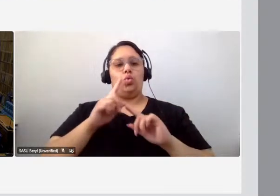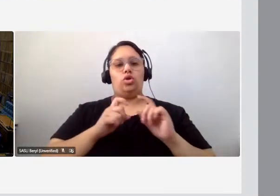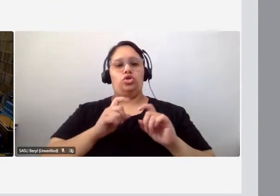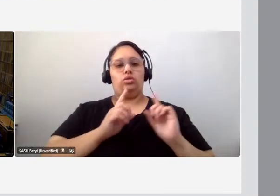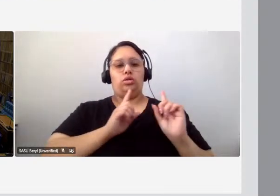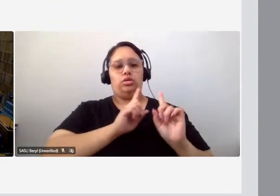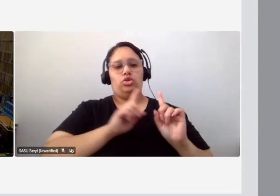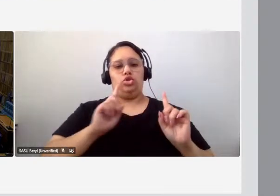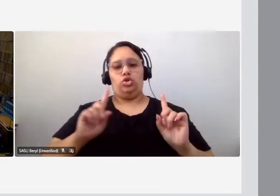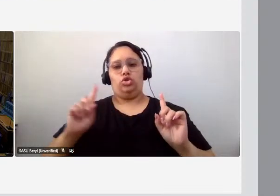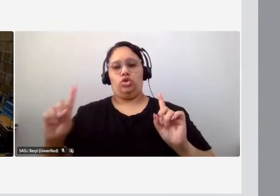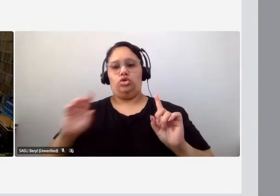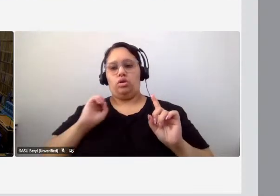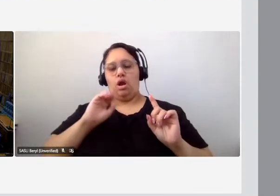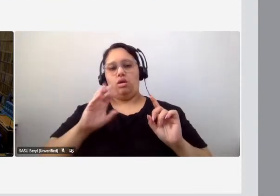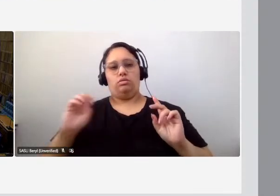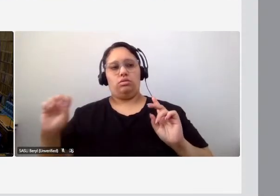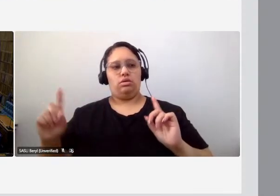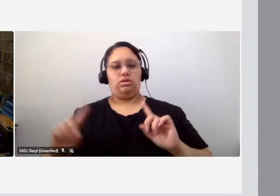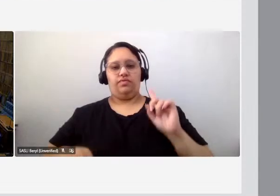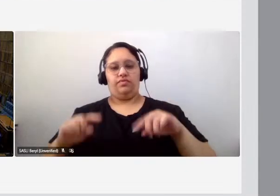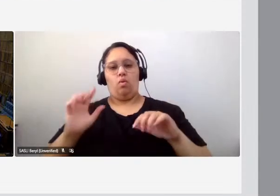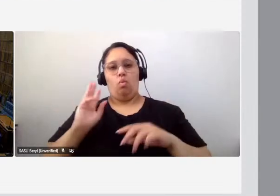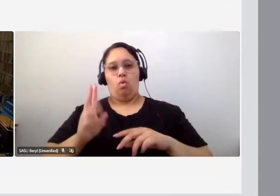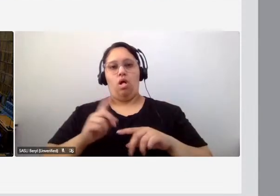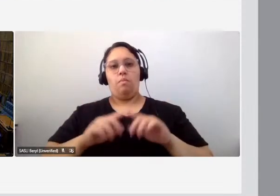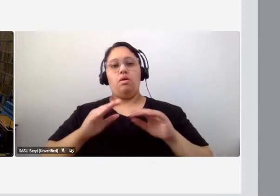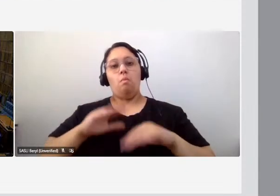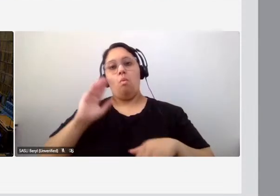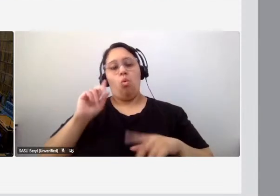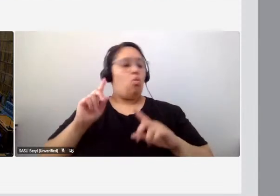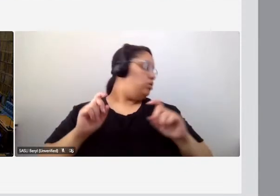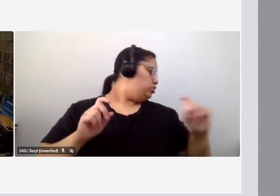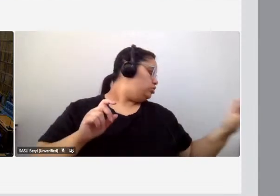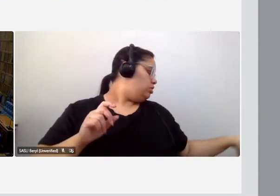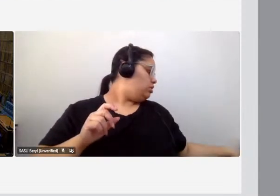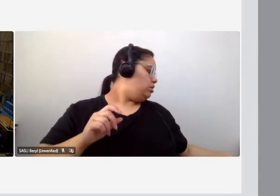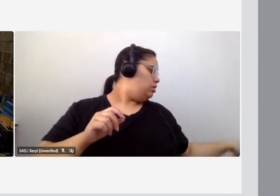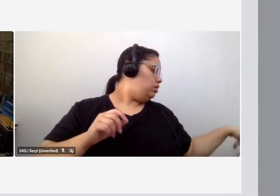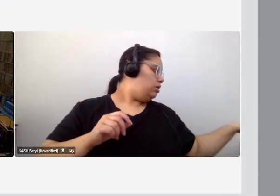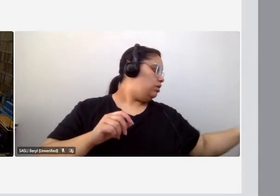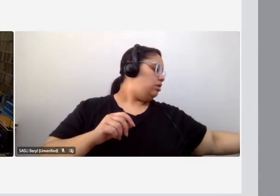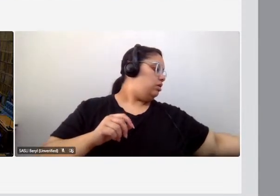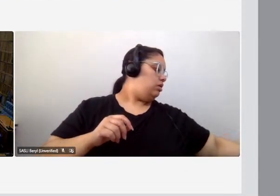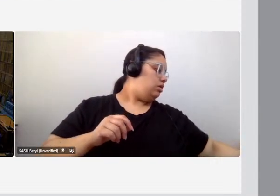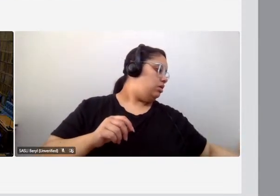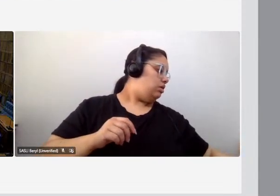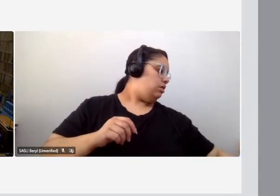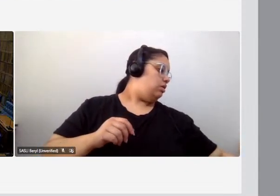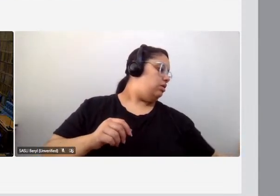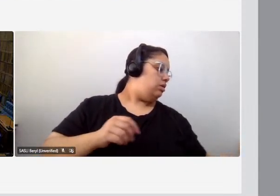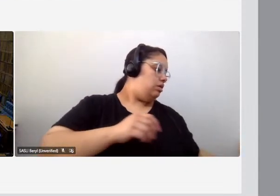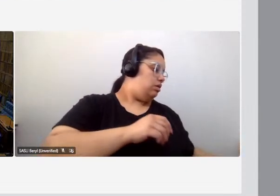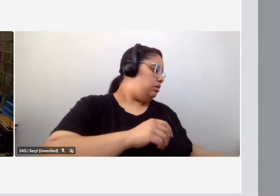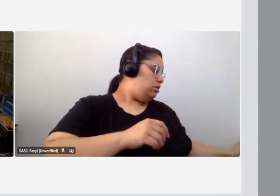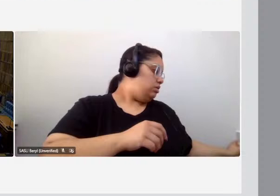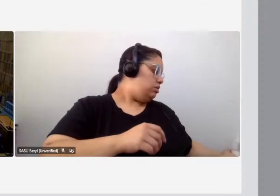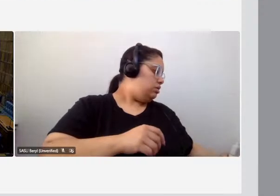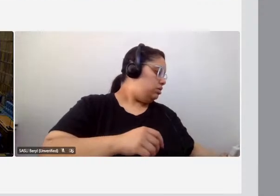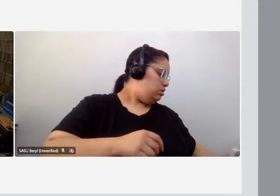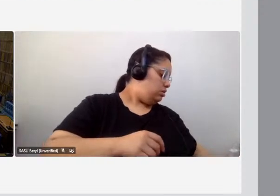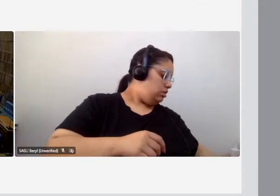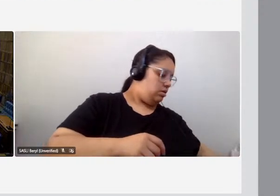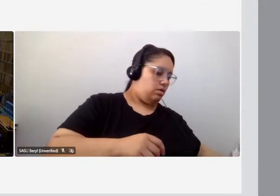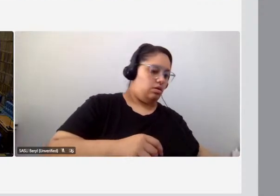colleagues are going to answer some of the questions. The bulk of the questions on initiation, to be fair to the Commission, I would rather they